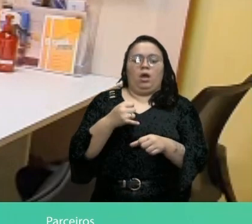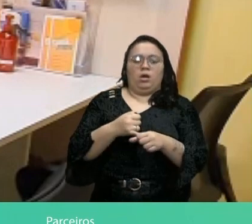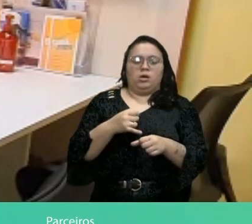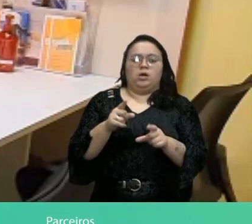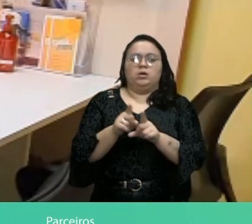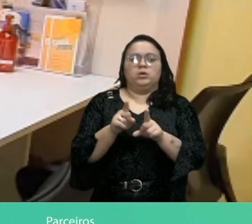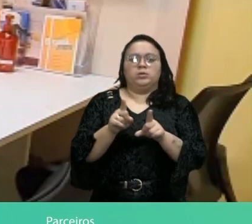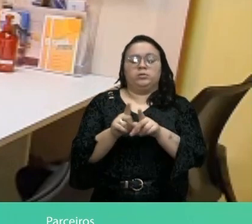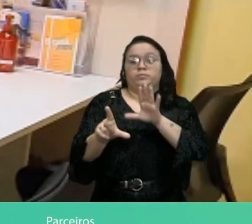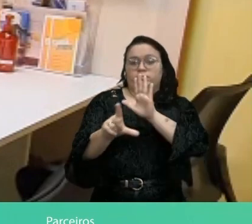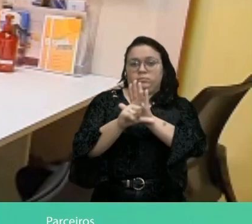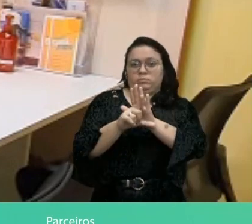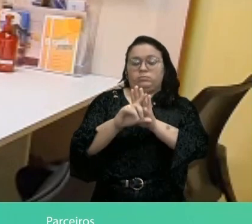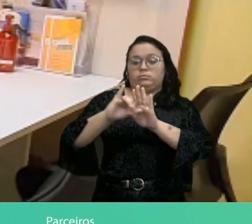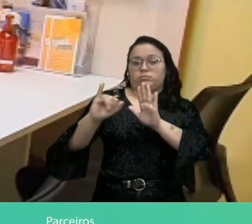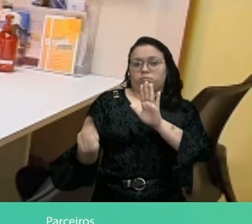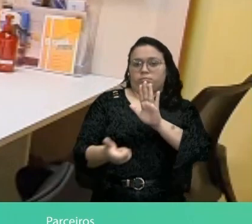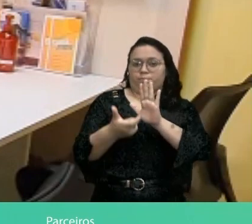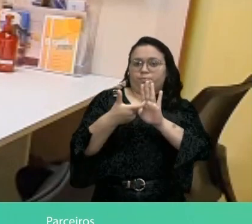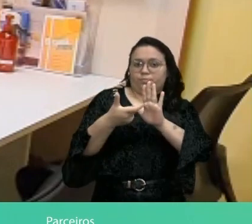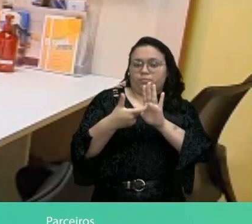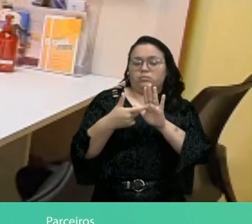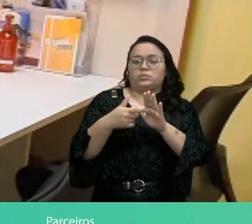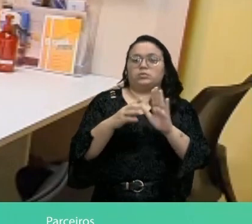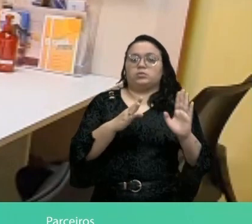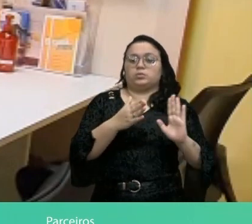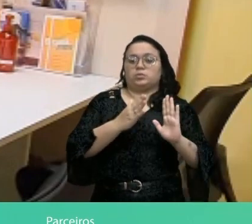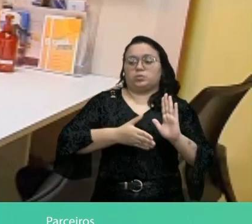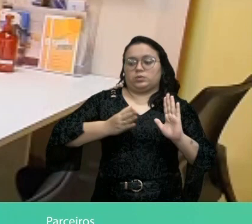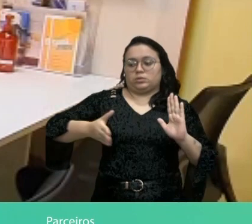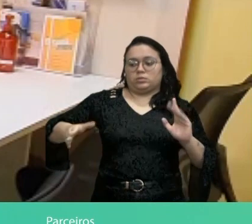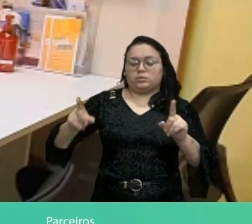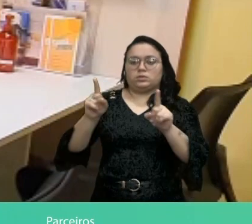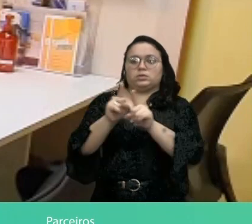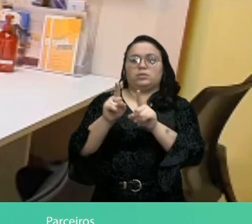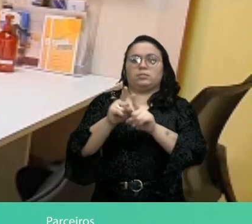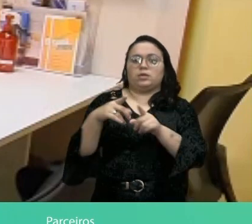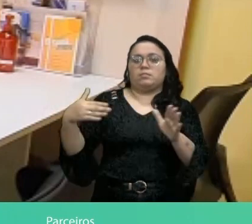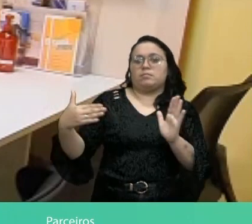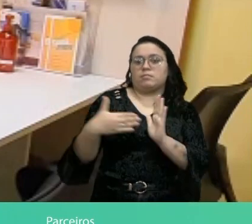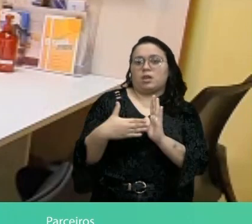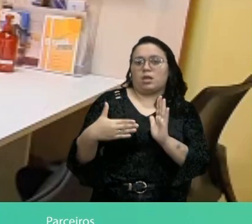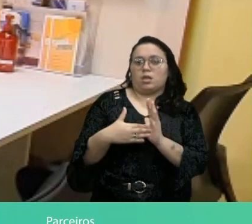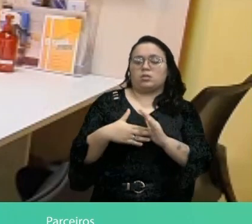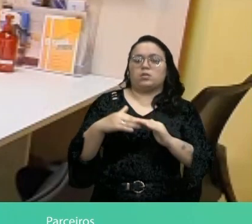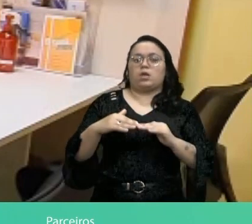law establishing a schedule or